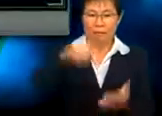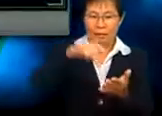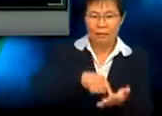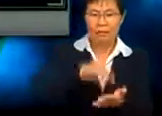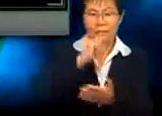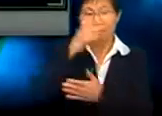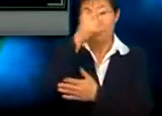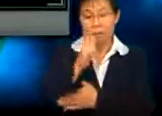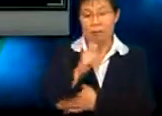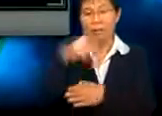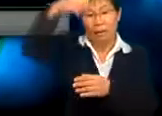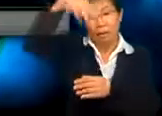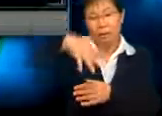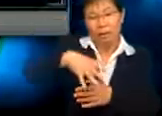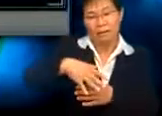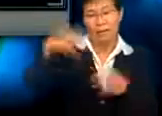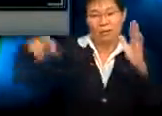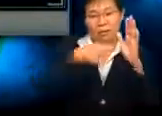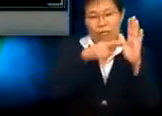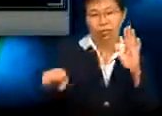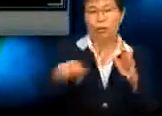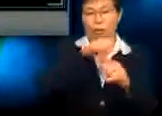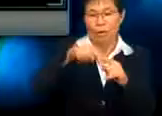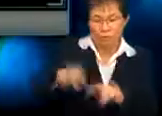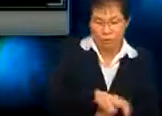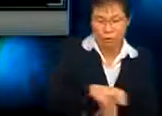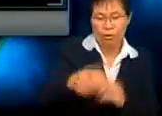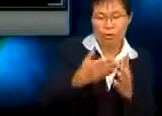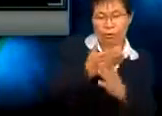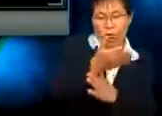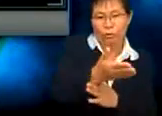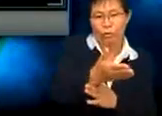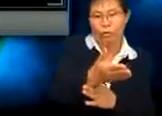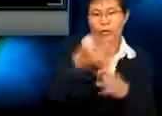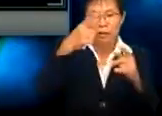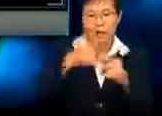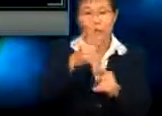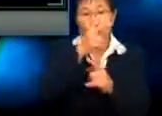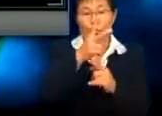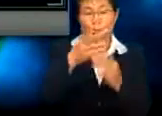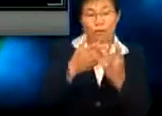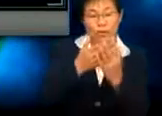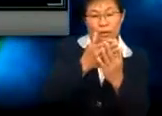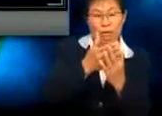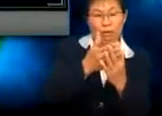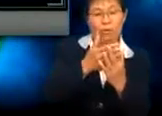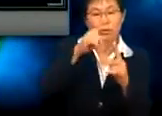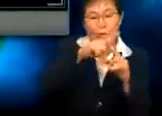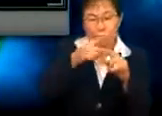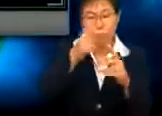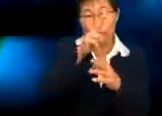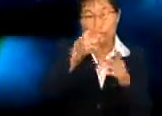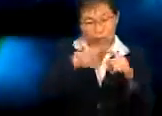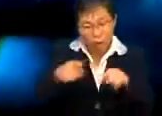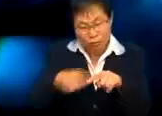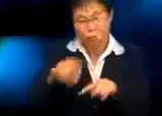This is because light is refracted when it travels through two different mediums with different